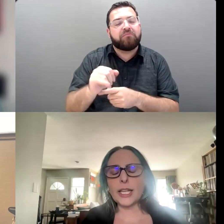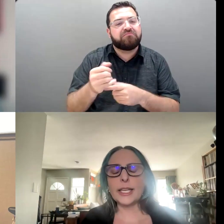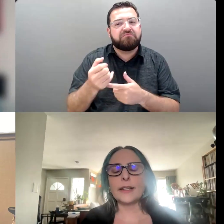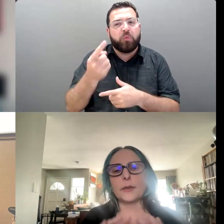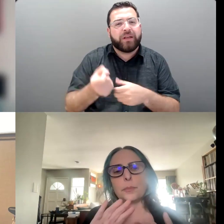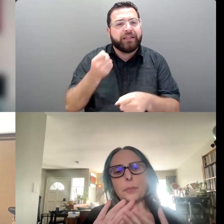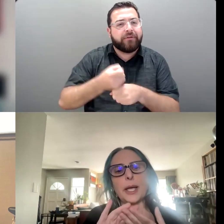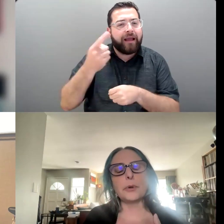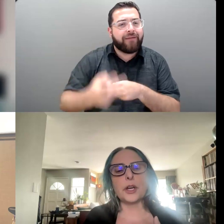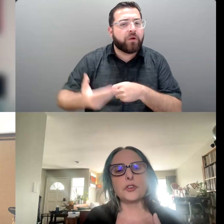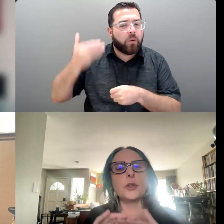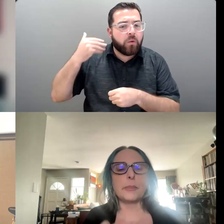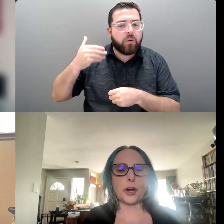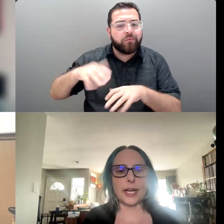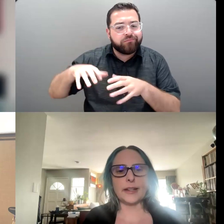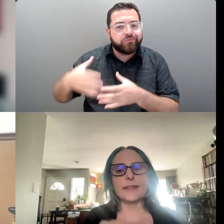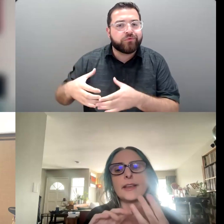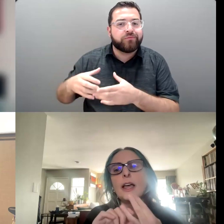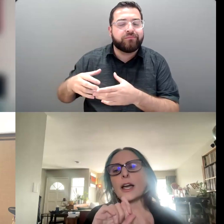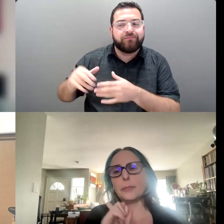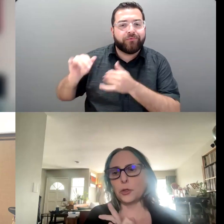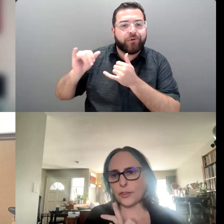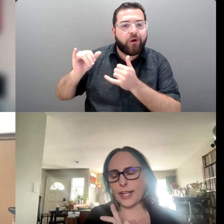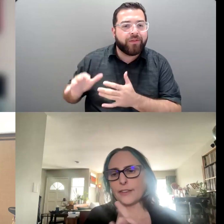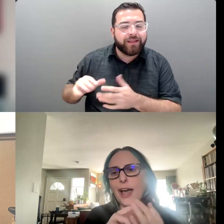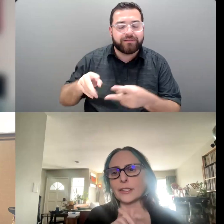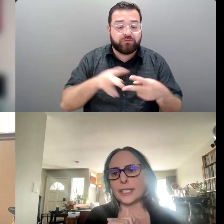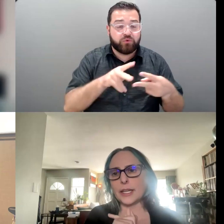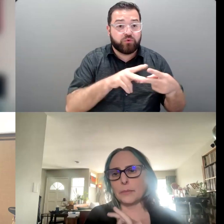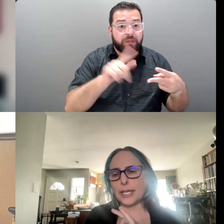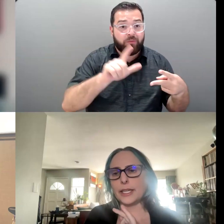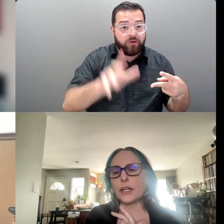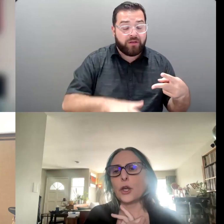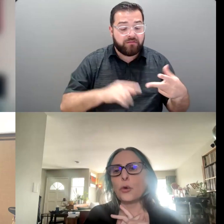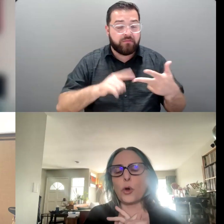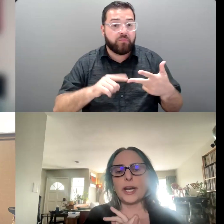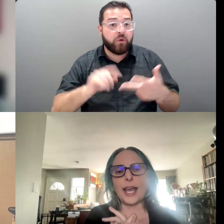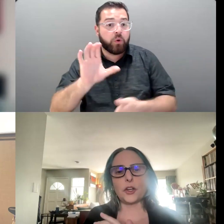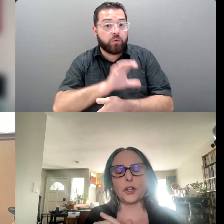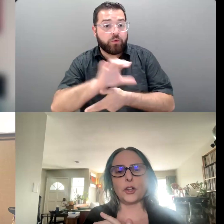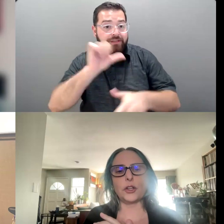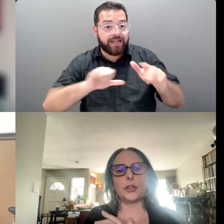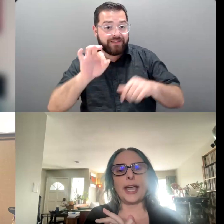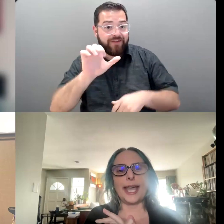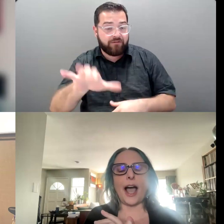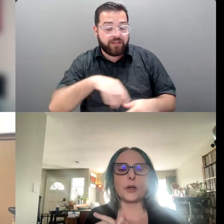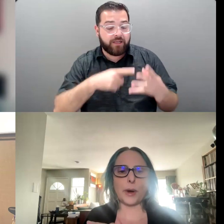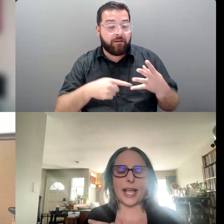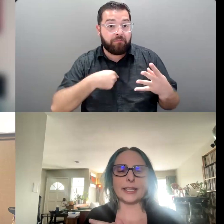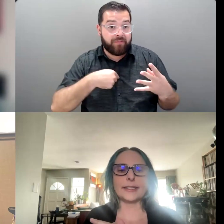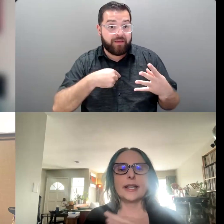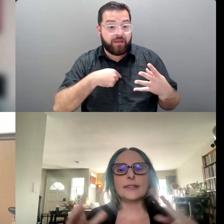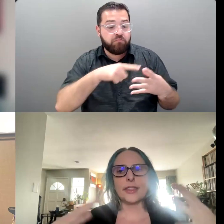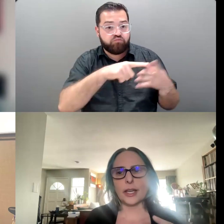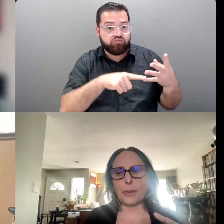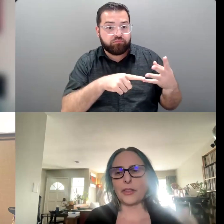of colleagues, two librarians, a computer science faculty, and me wrote an ethical AI